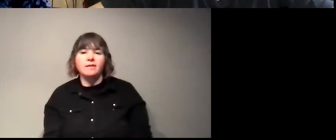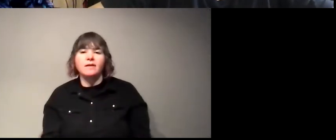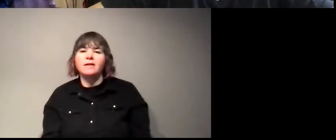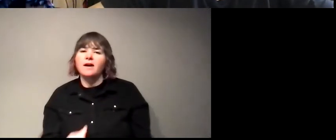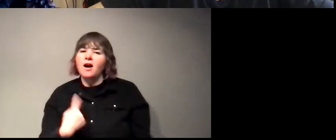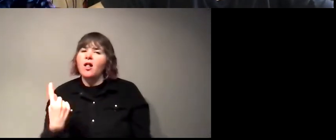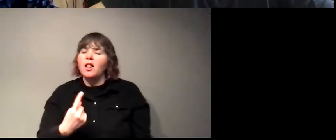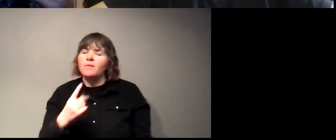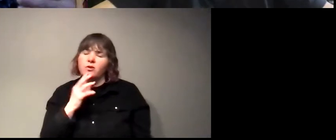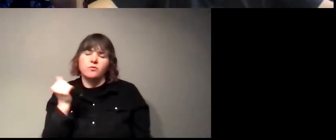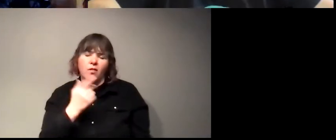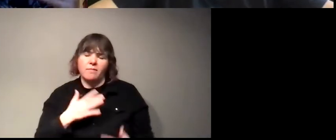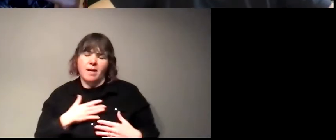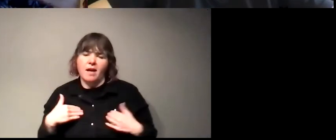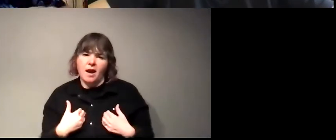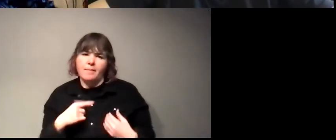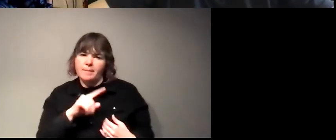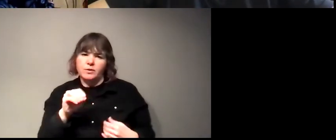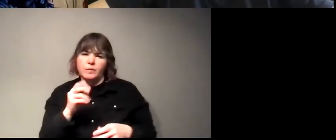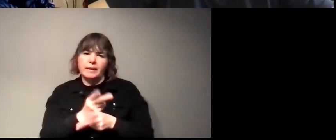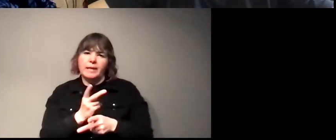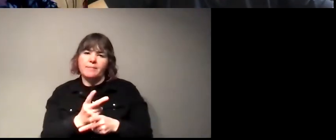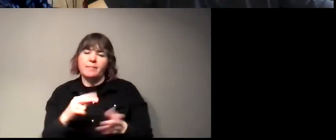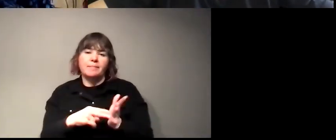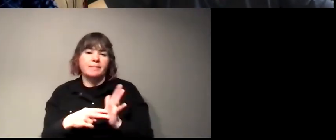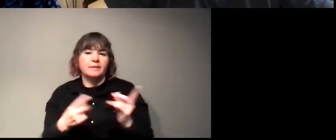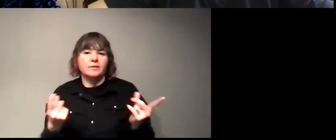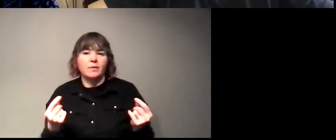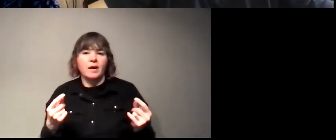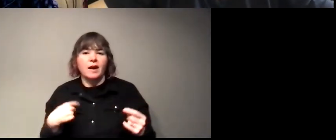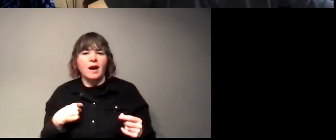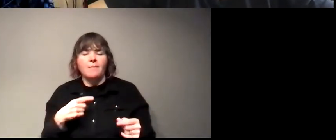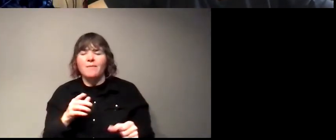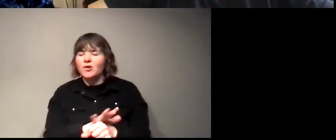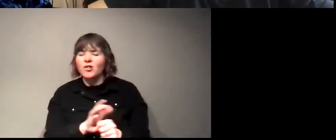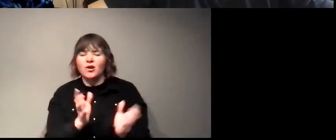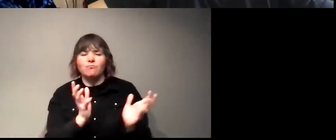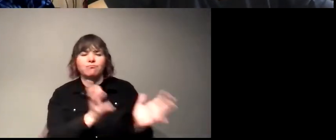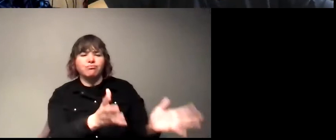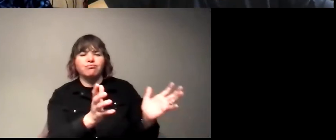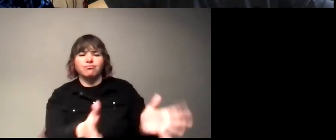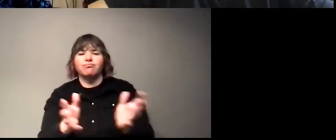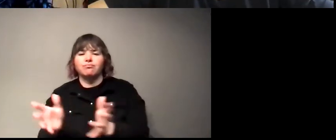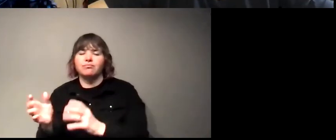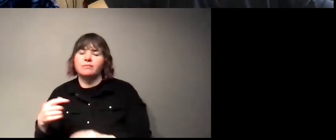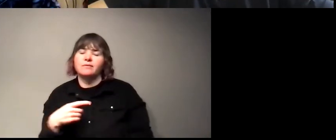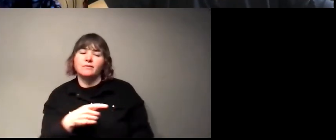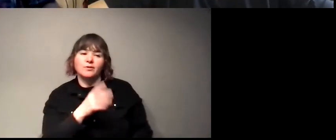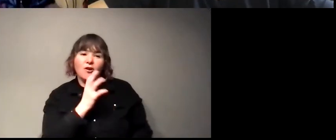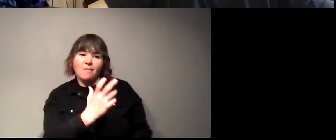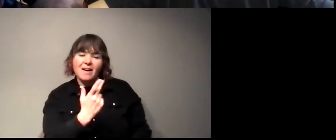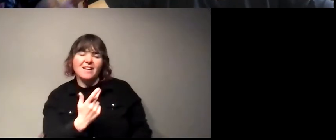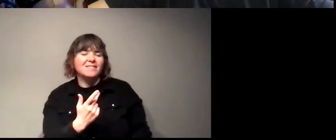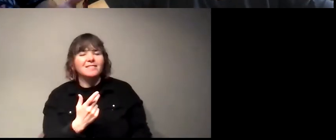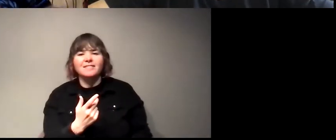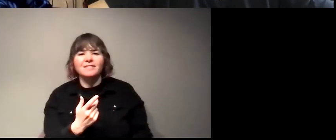always talk to all of my animals. I am a zookeeper, which means that I'm having full conversations with these guys. Not a lot of them are talking back. They're more